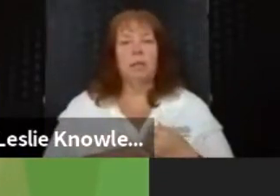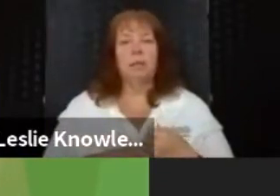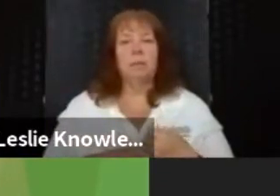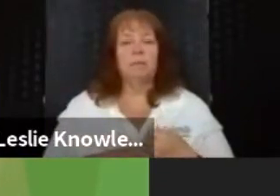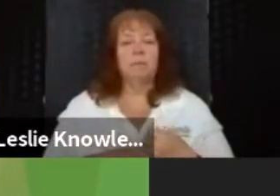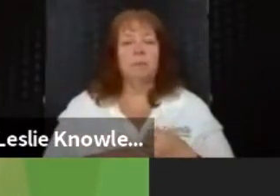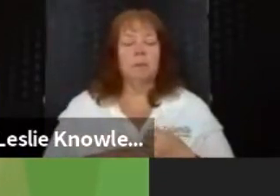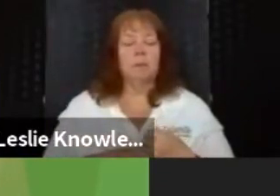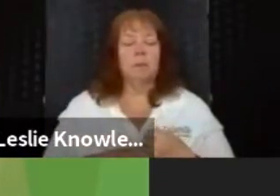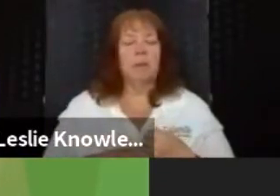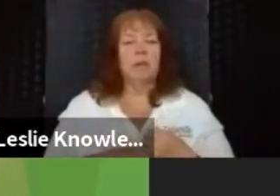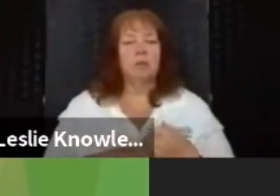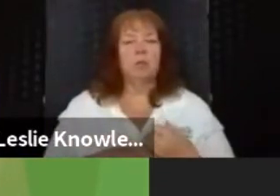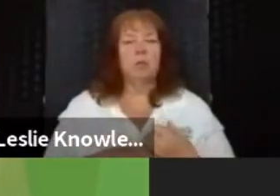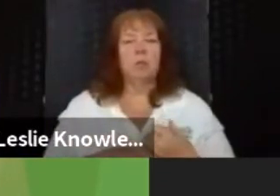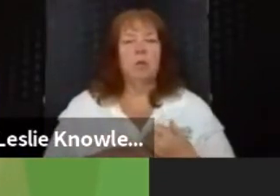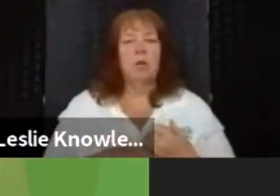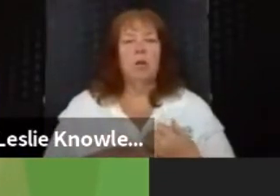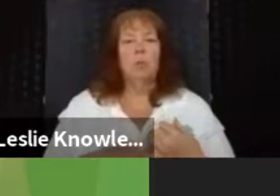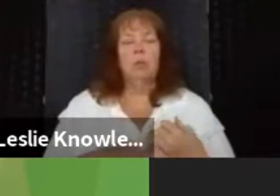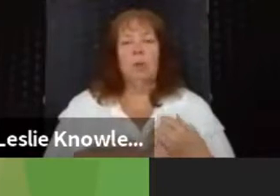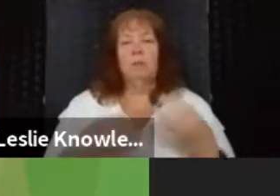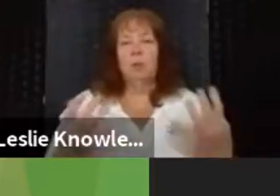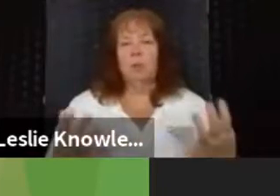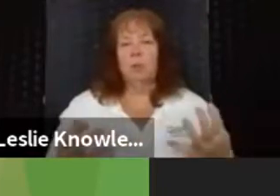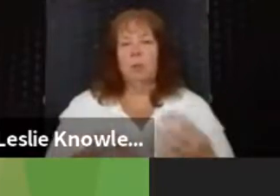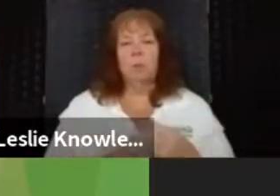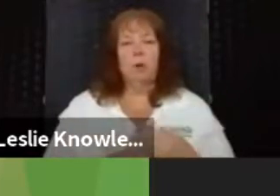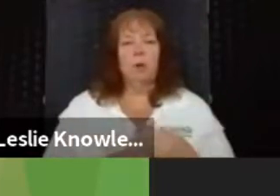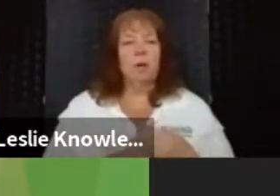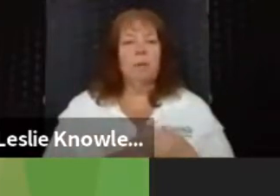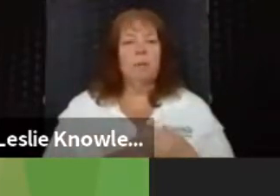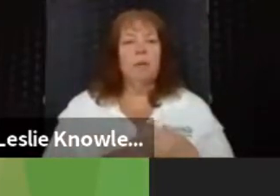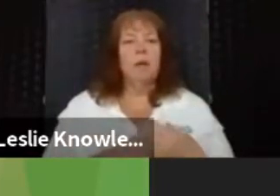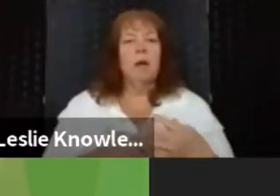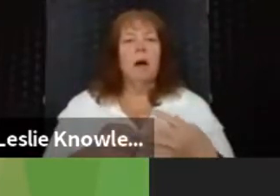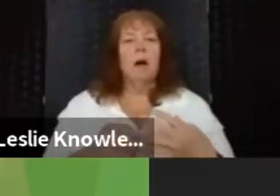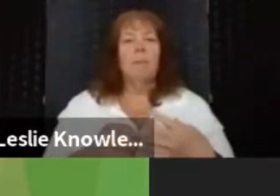recruit high school students. We do have a dual enrollment